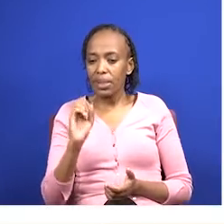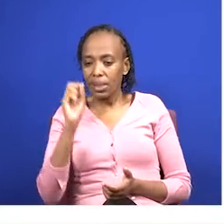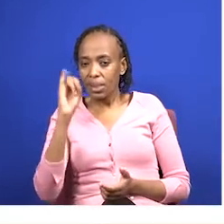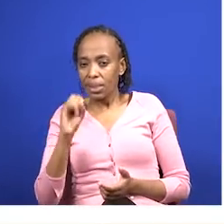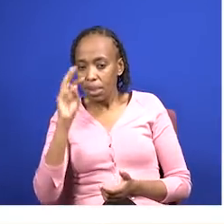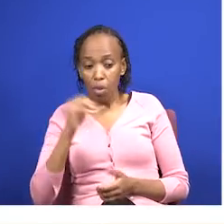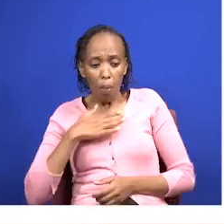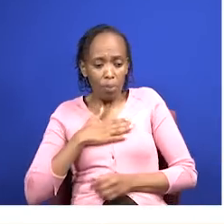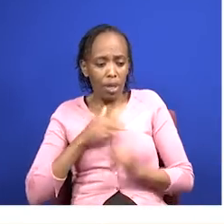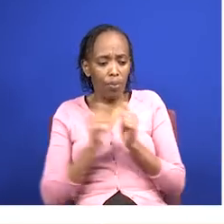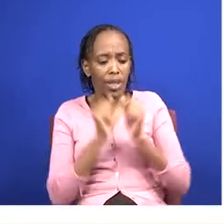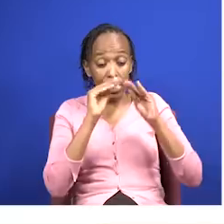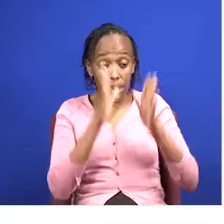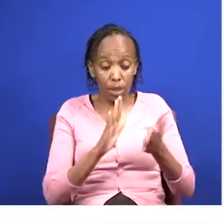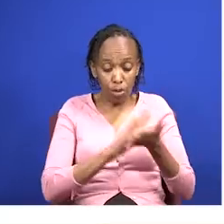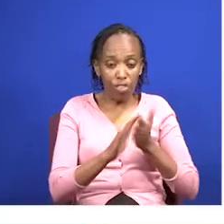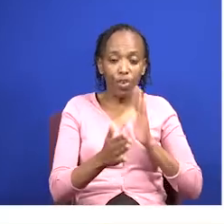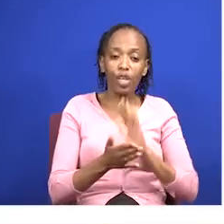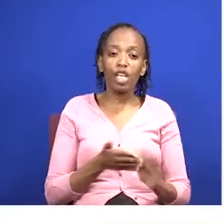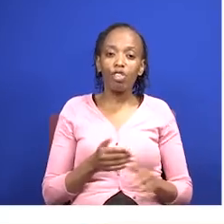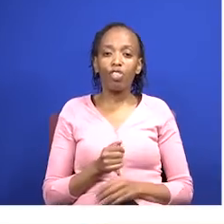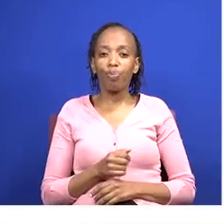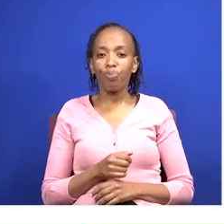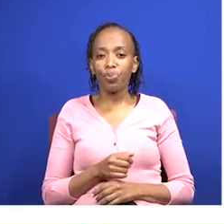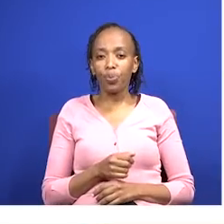Tim pleaded with the teacher to forgive